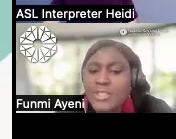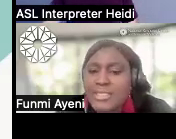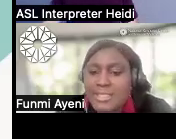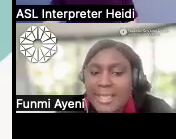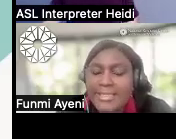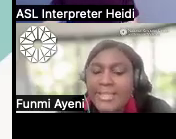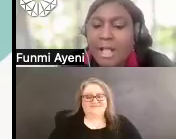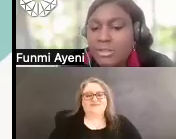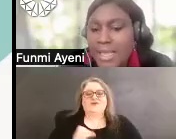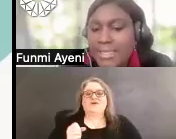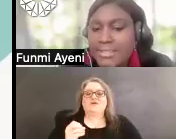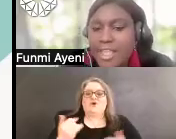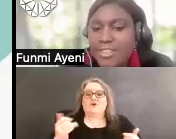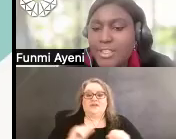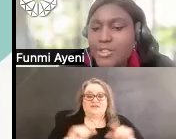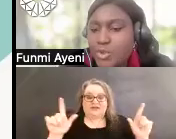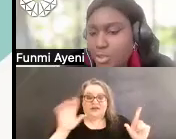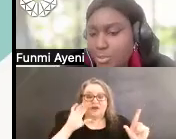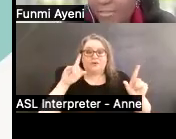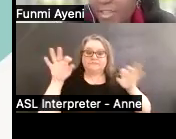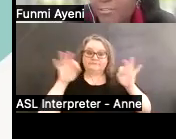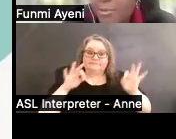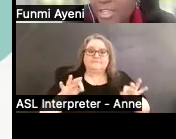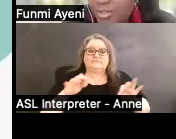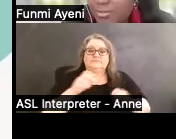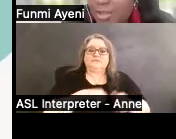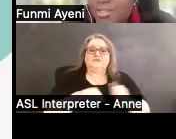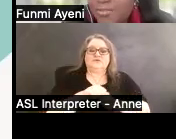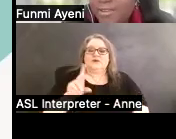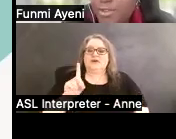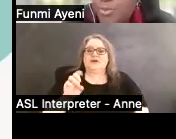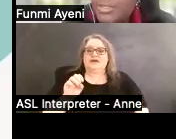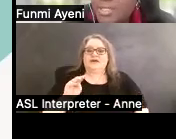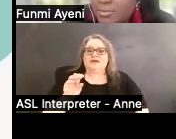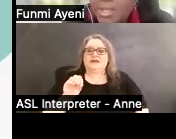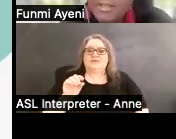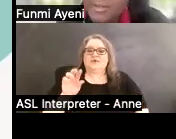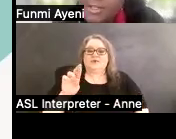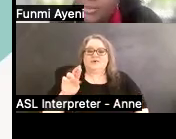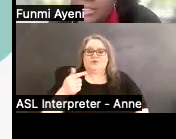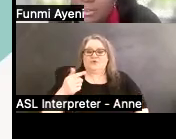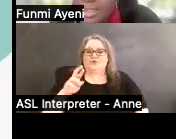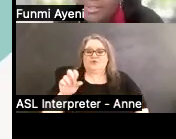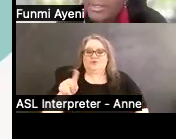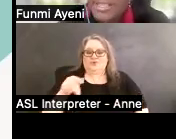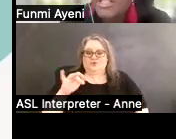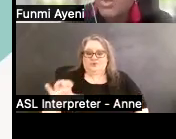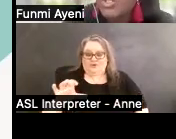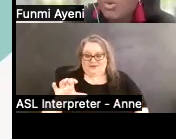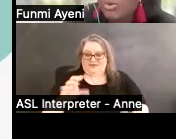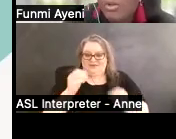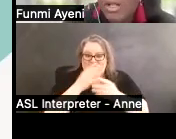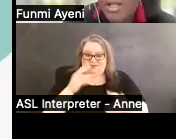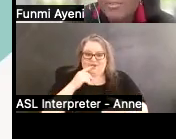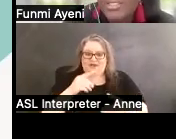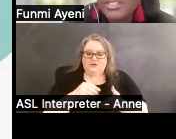And so this slide outlines the social demographic information of survivors who received funding through this pilot. And so